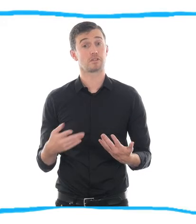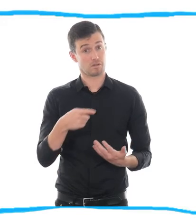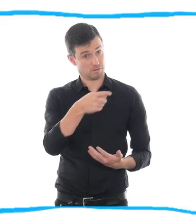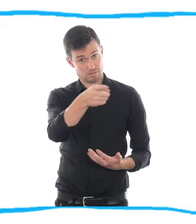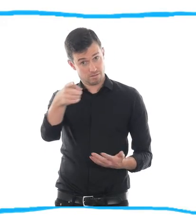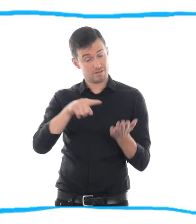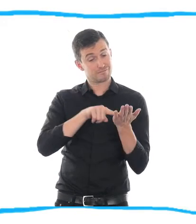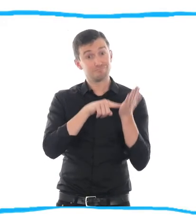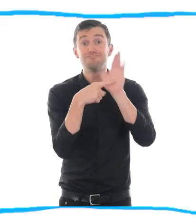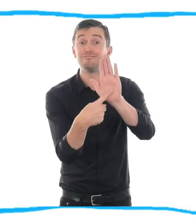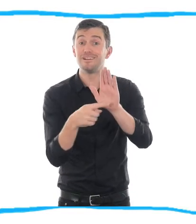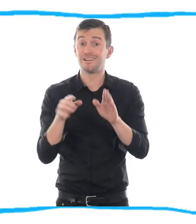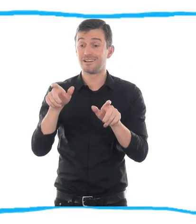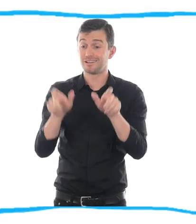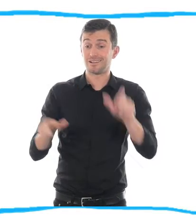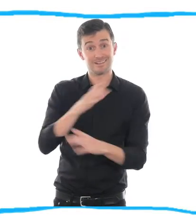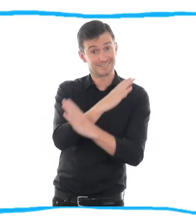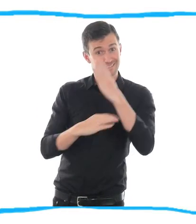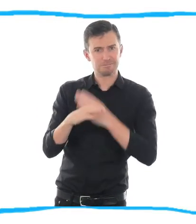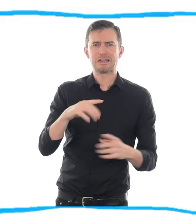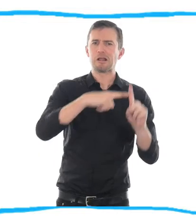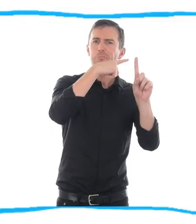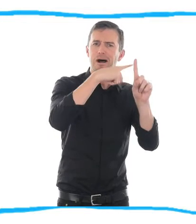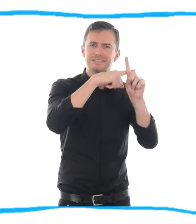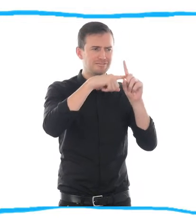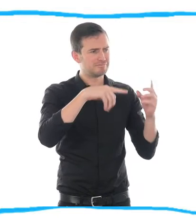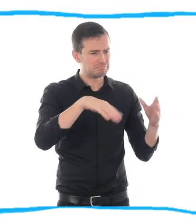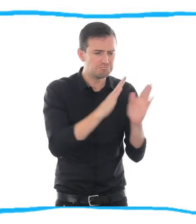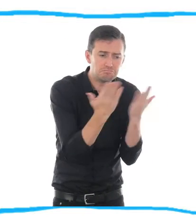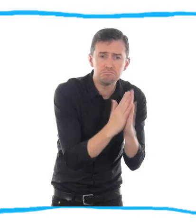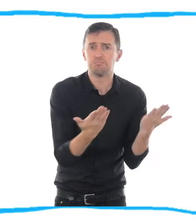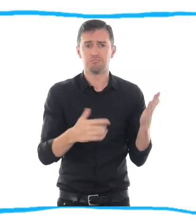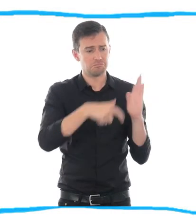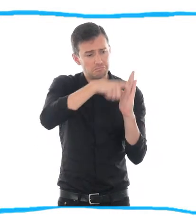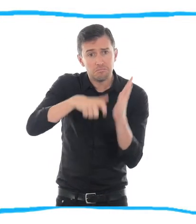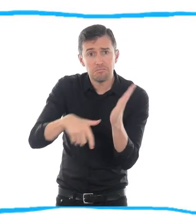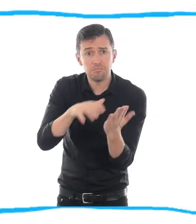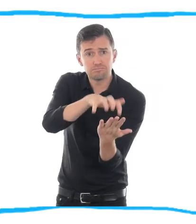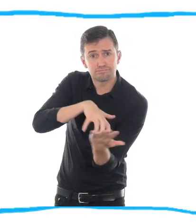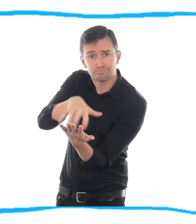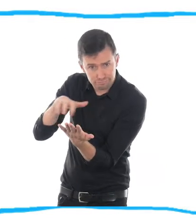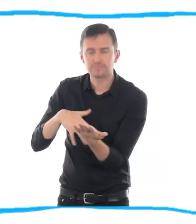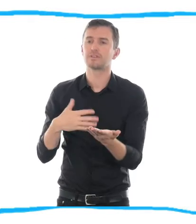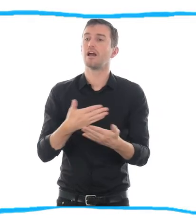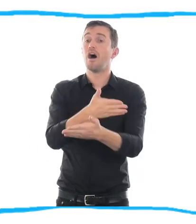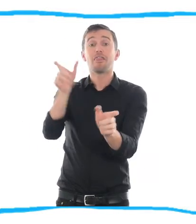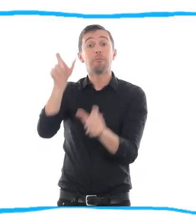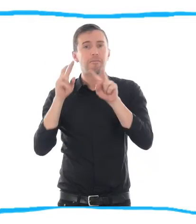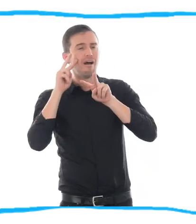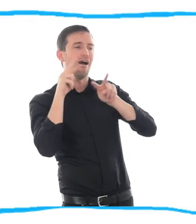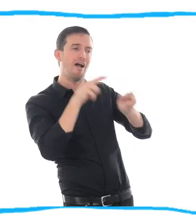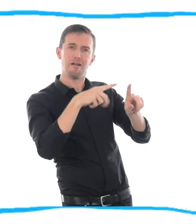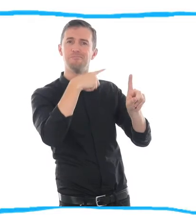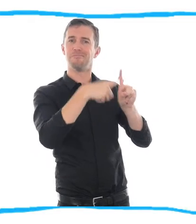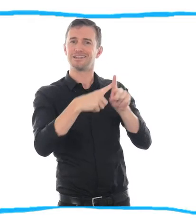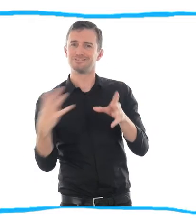If we present people with disabilities positively in communication materials, and if we invite people with disabilities to help craft those materials, we